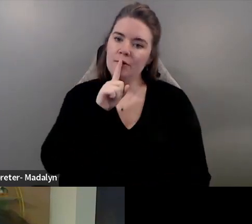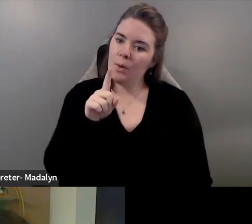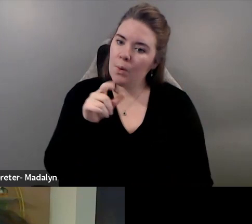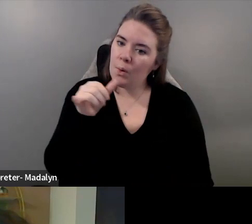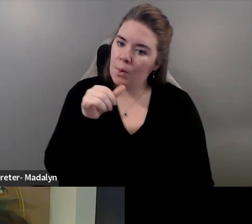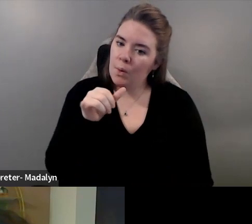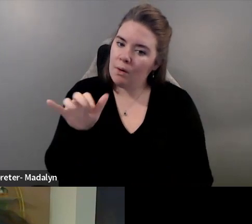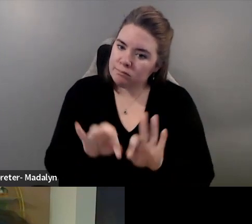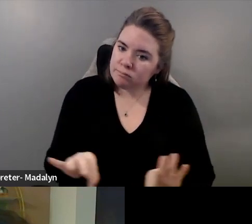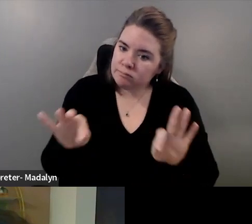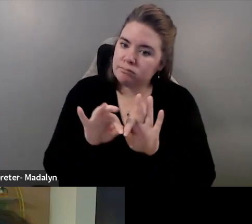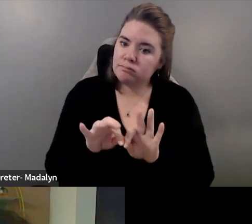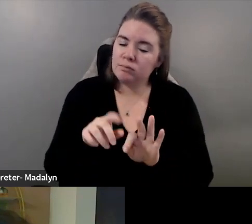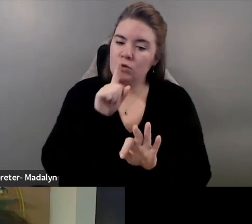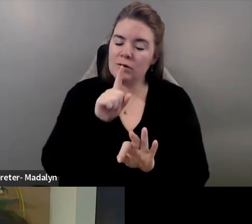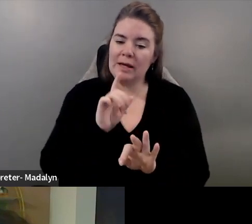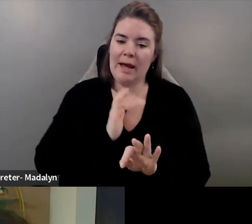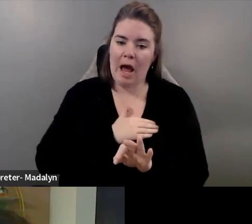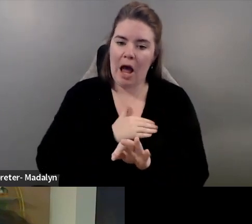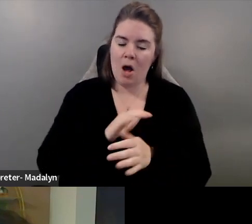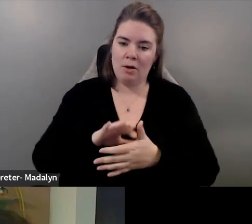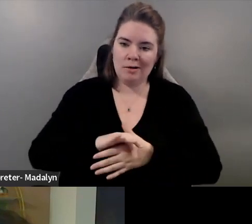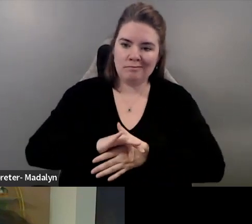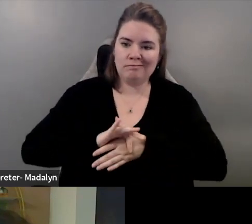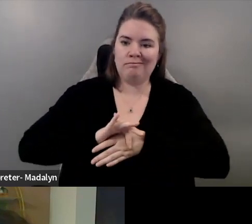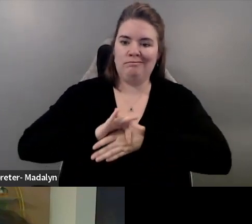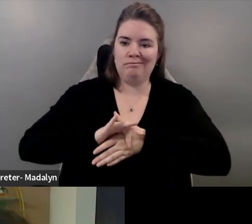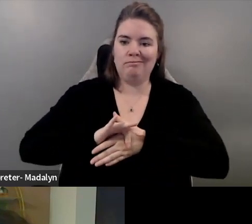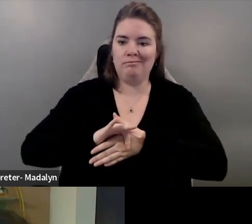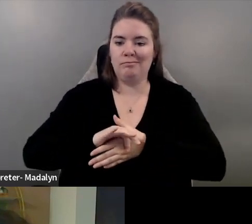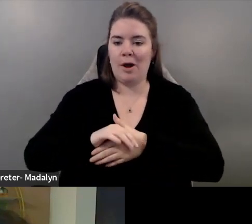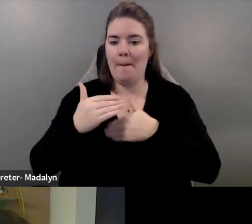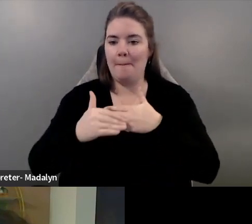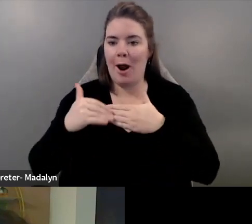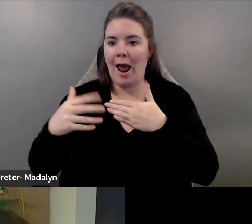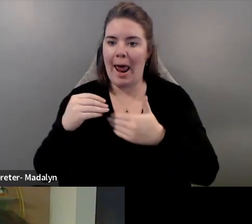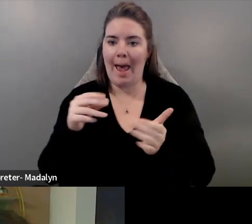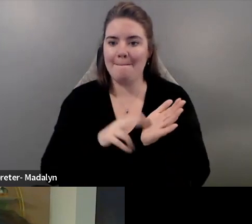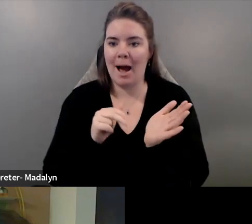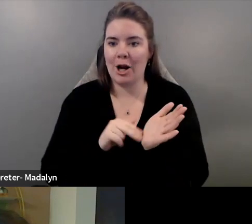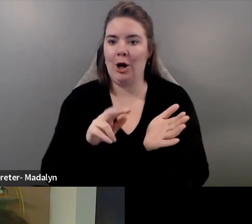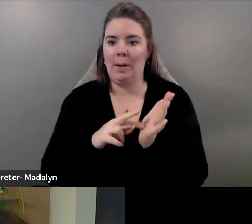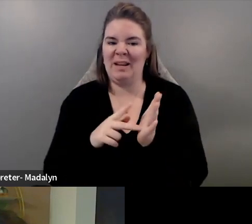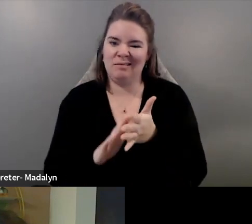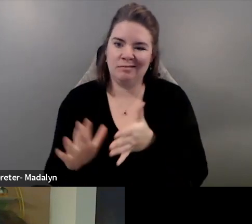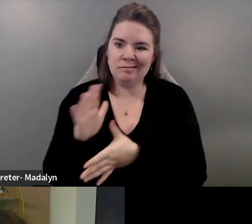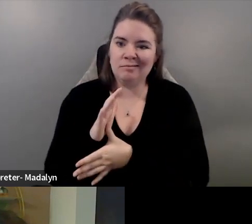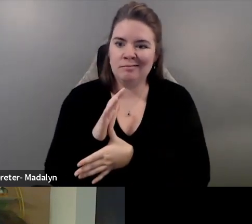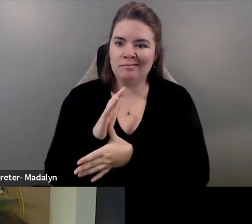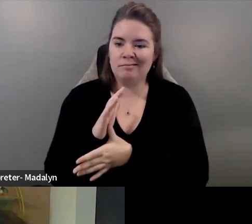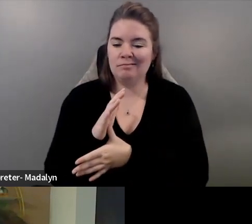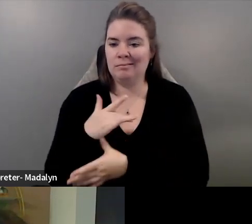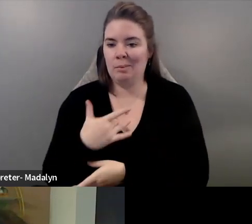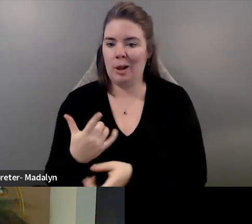This is sort of our bread and butter. We do a lot of other stuff besides, like, and I think I'm probably just going to repeat a bunch of stuff that